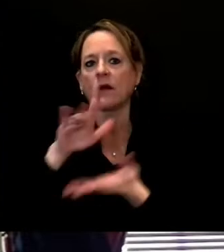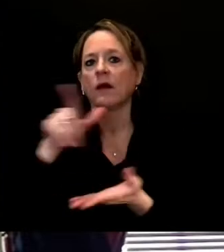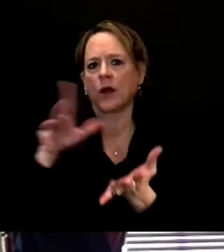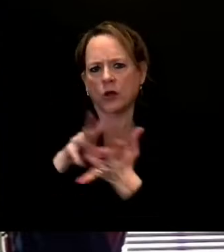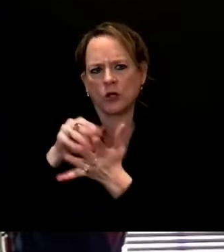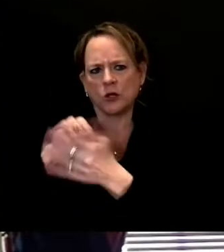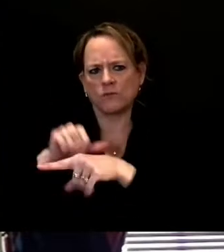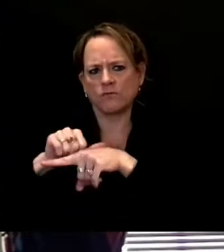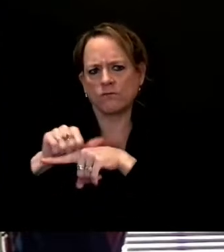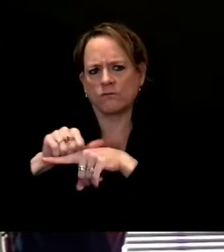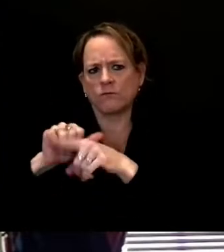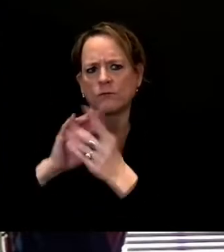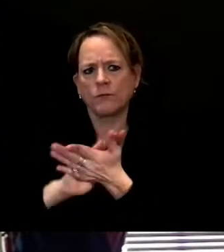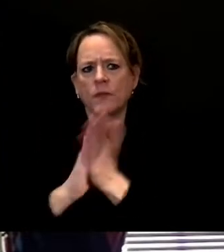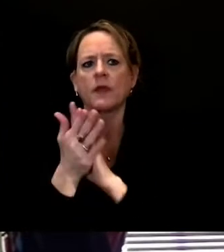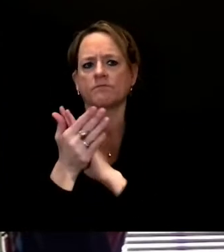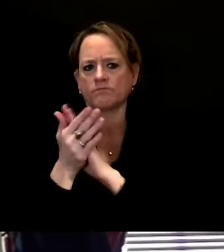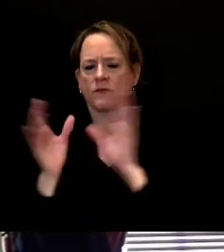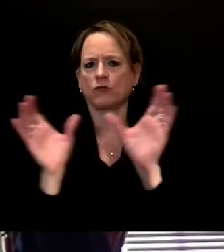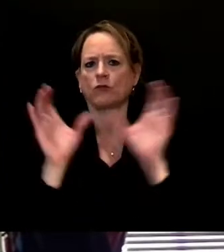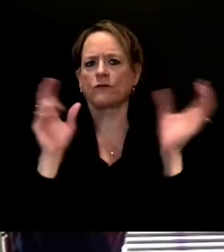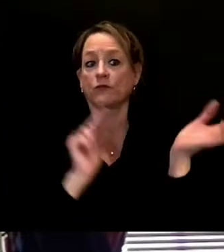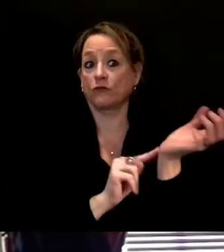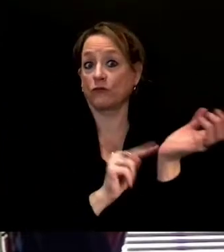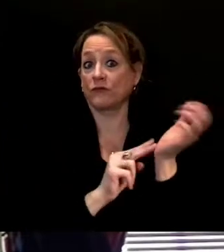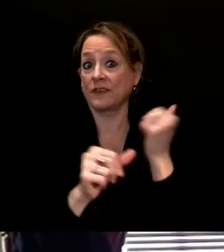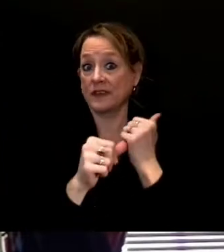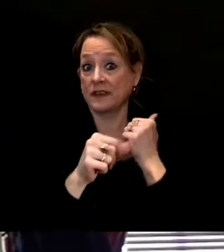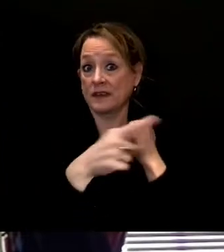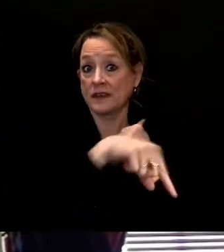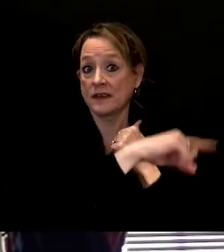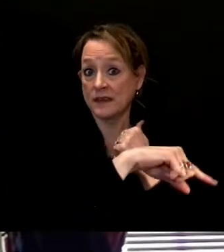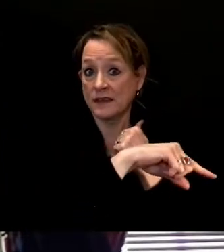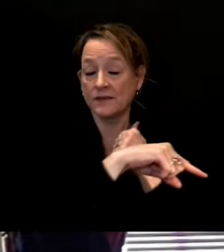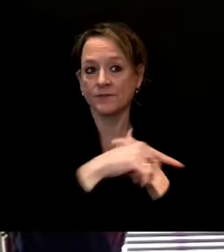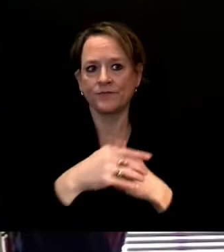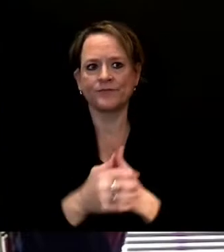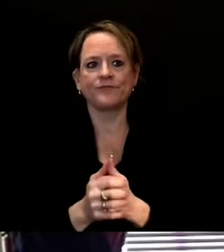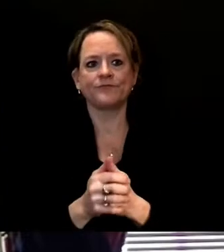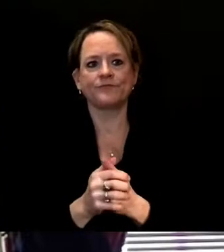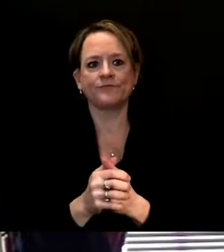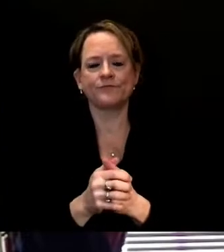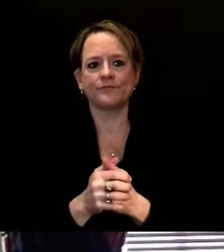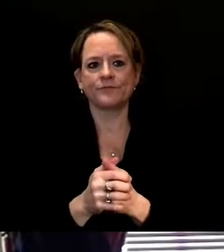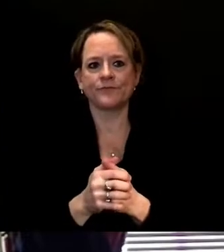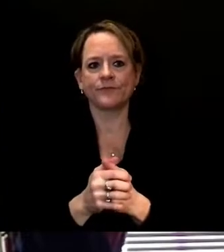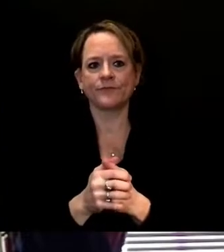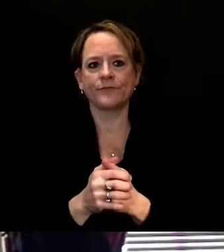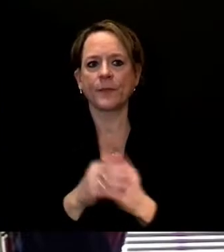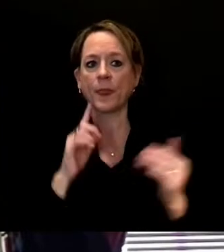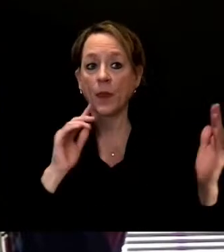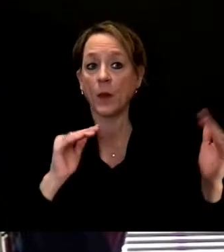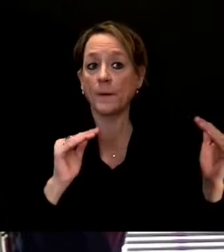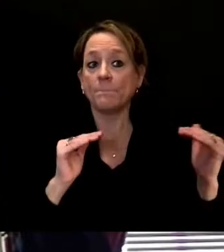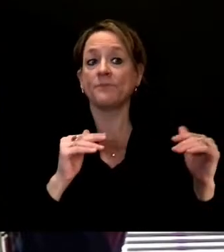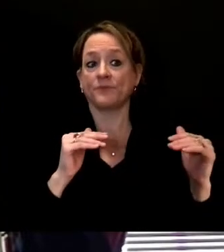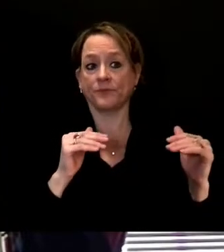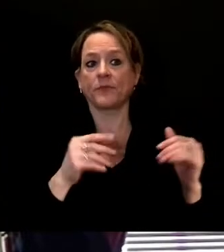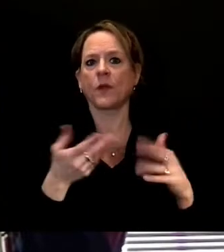will allow skilled nursing facilities to open up 200 or more beds by the end of February to receive